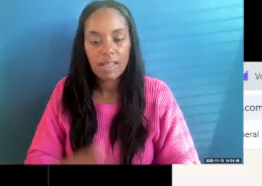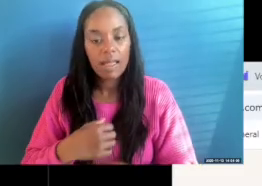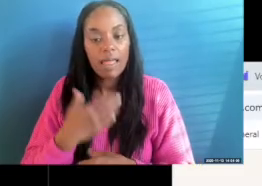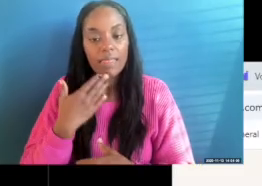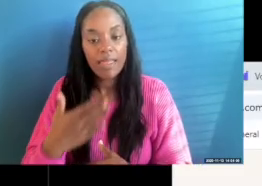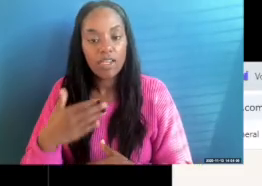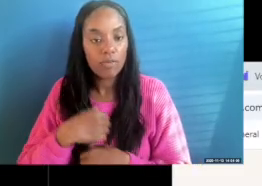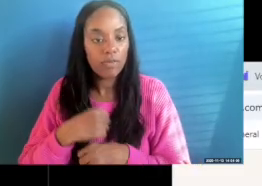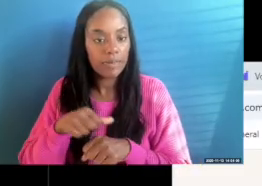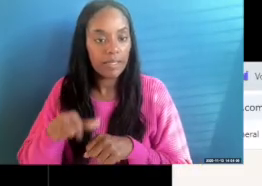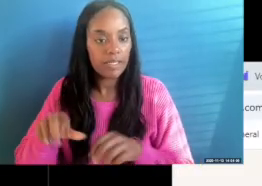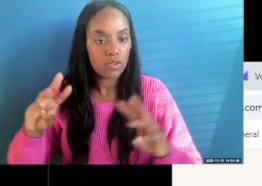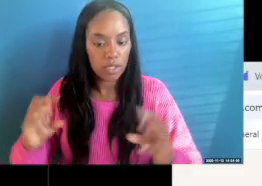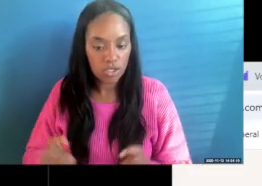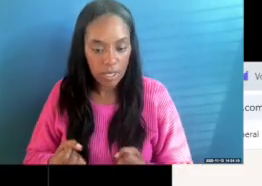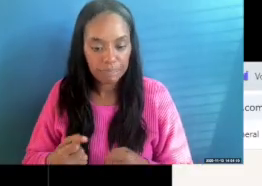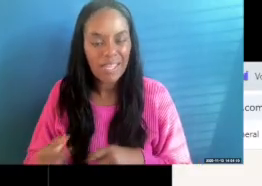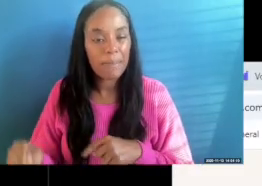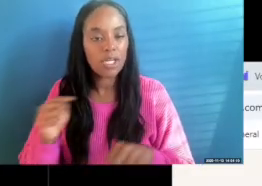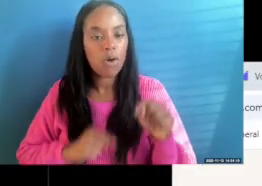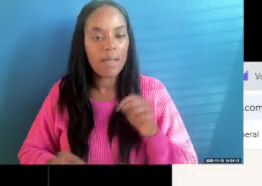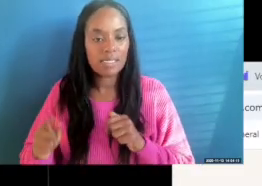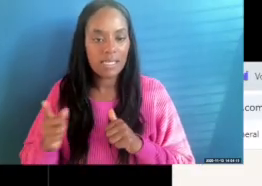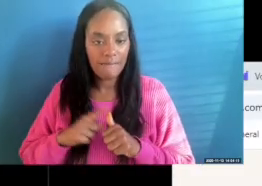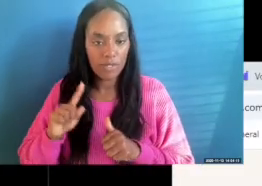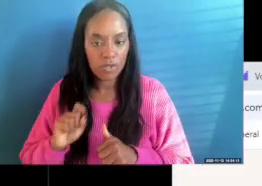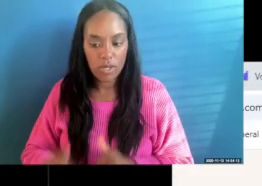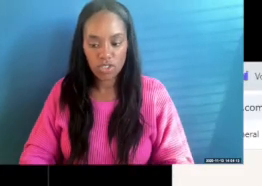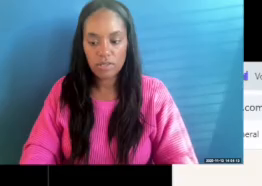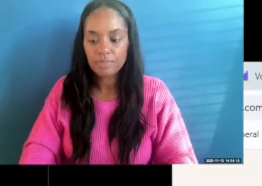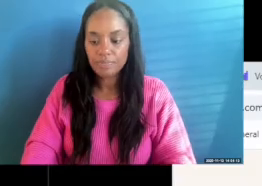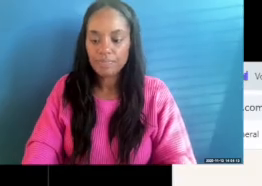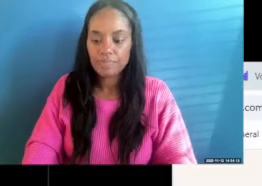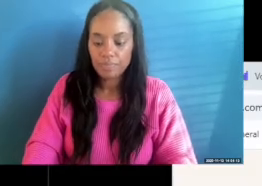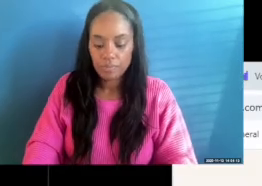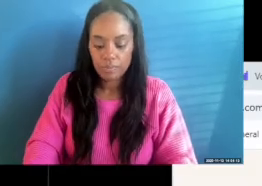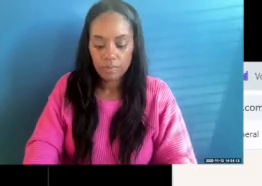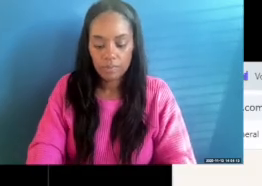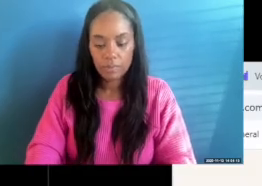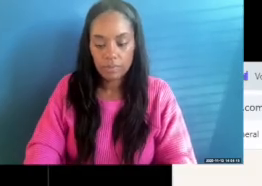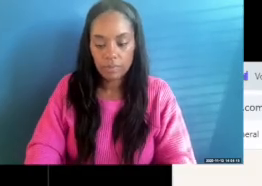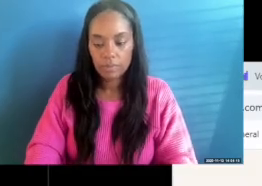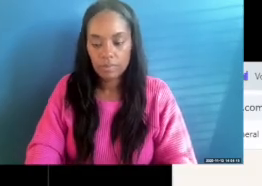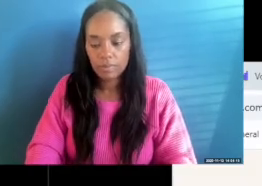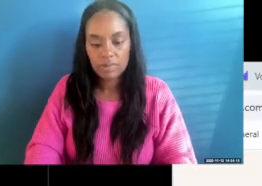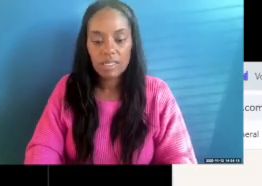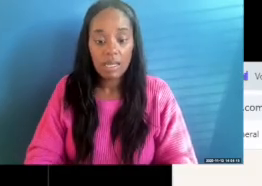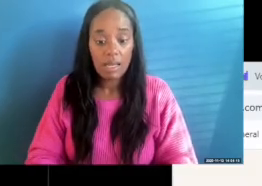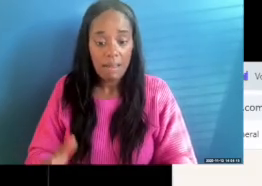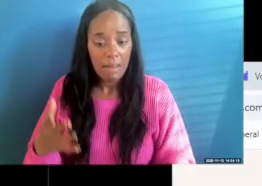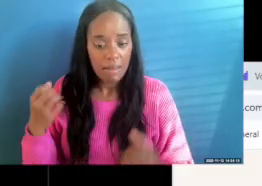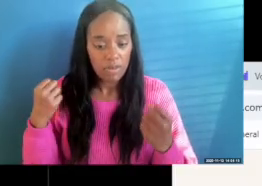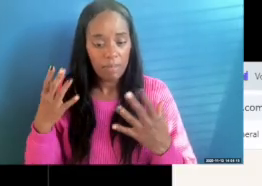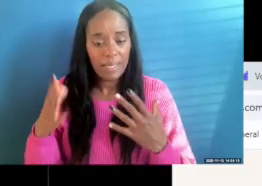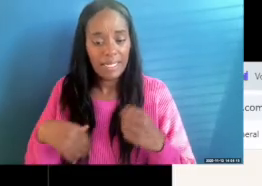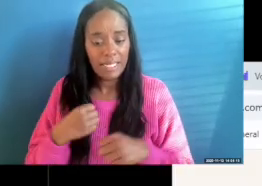Peter, Emery, the whole team, Young, for putting the workshop together here. And, I was one of the 2 that put other on